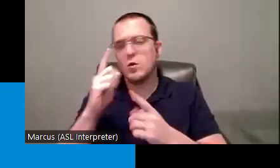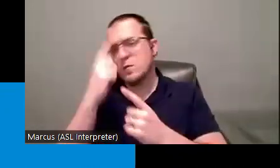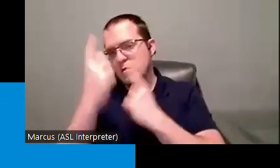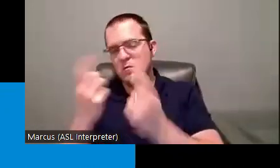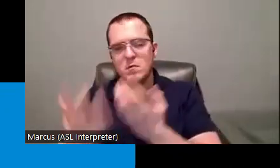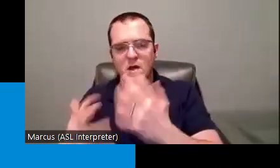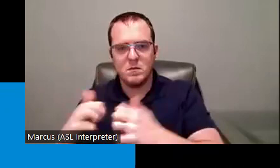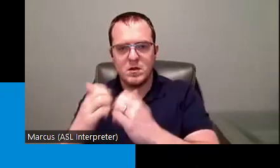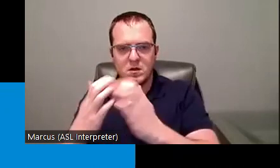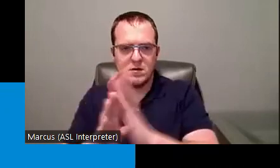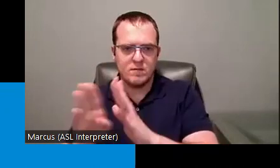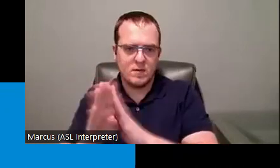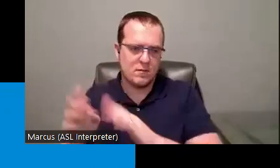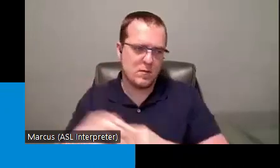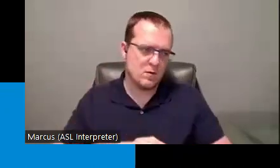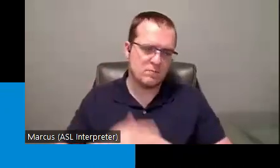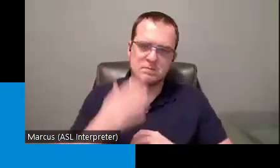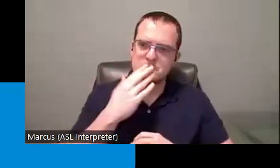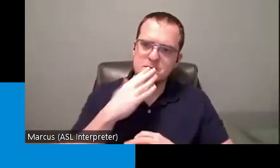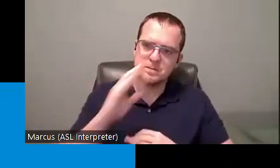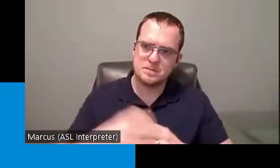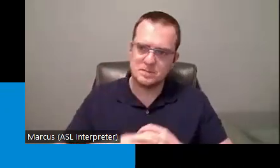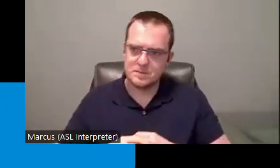be developed. So thank you.